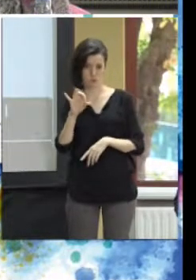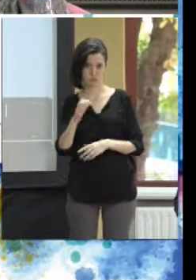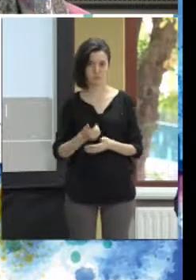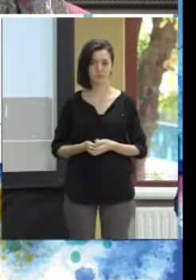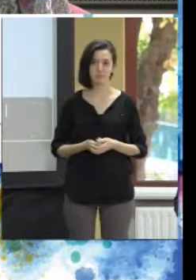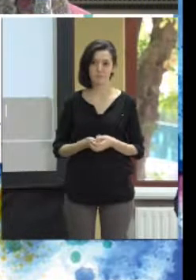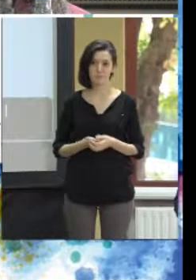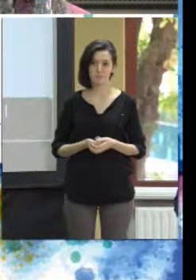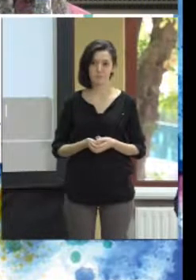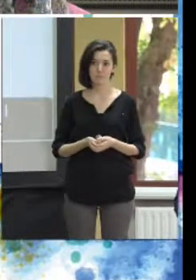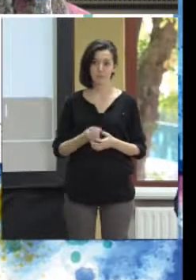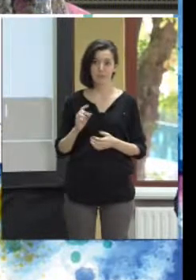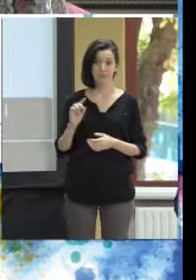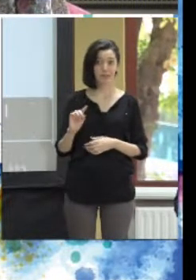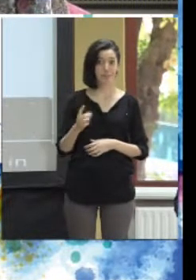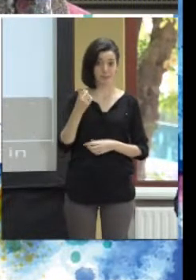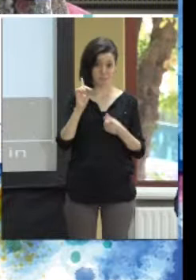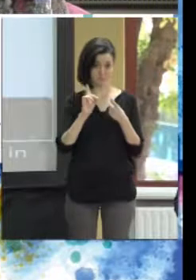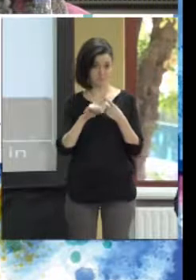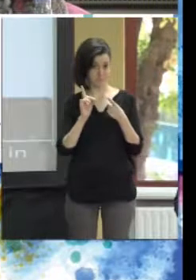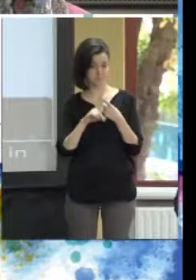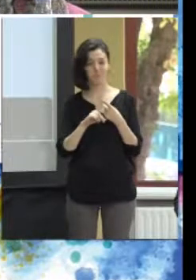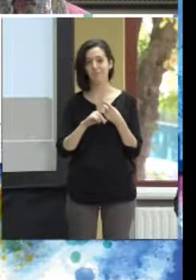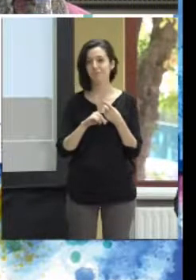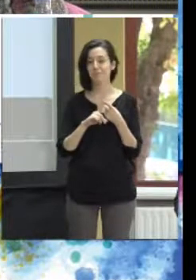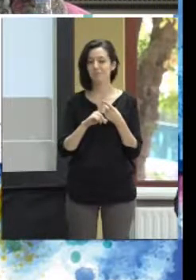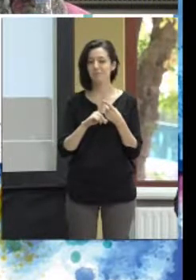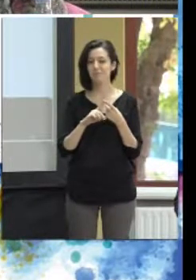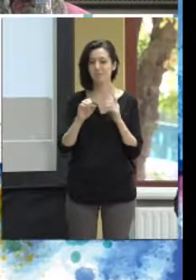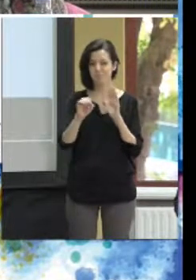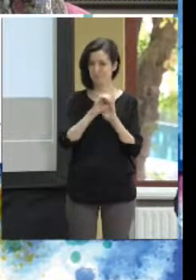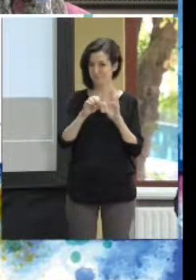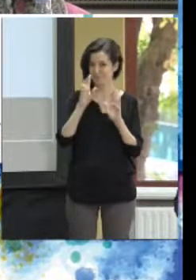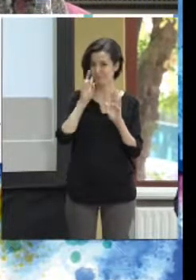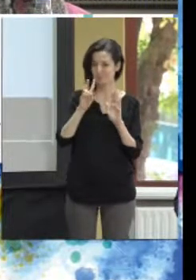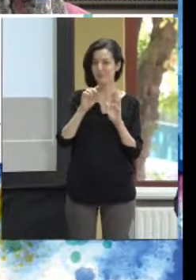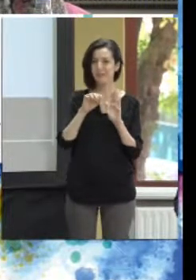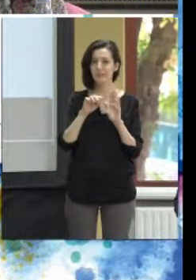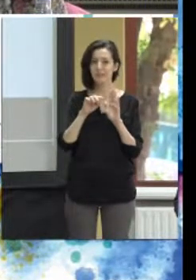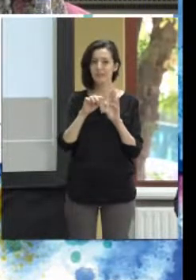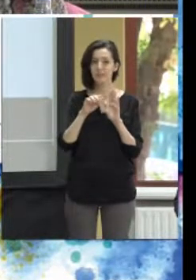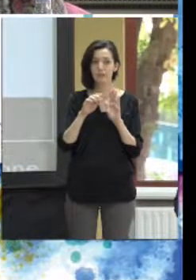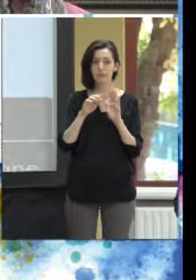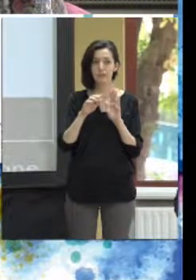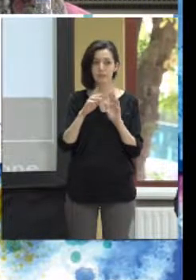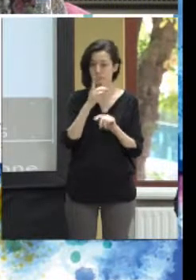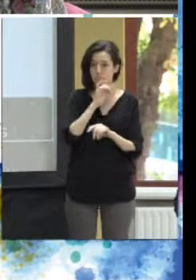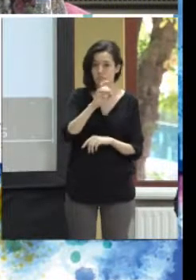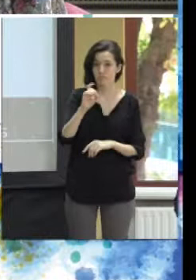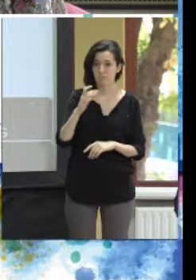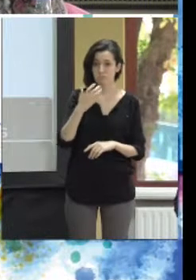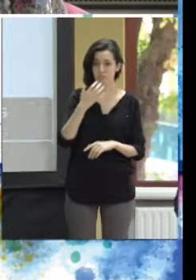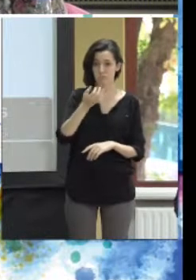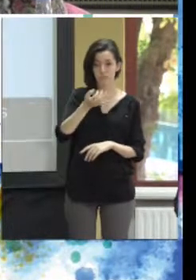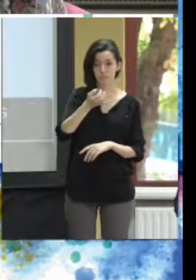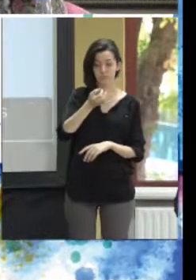etc. So if we start with the first one, which is Odes Mobile, the icon, you see it in the screen. I wouldn't mind if during